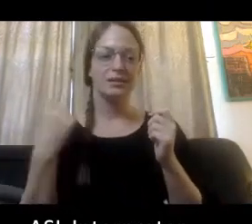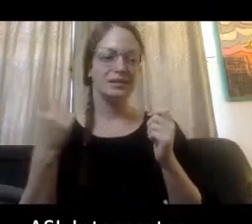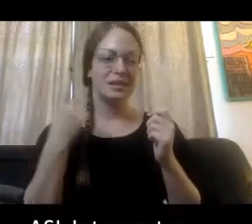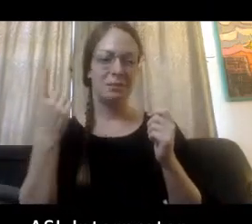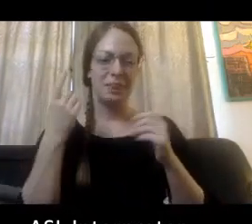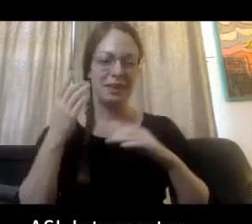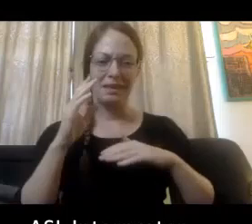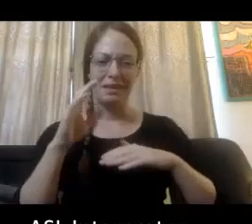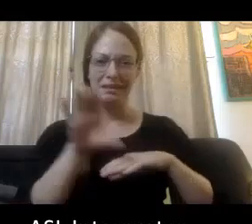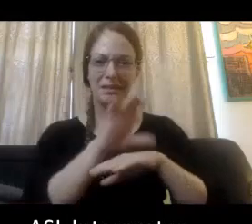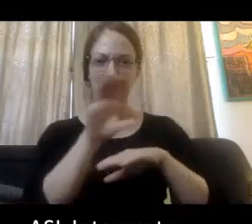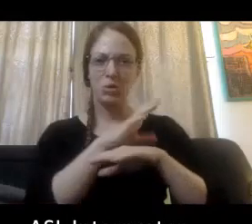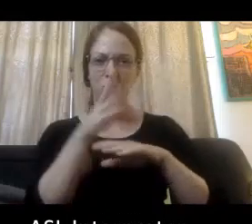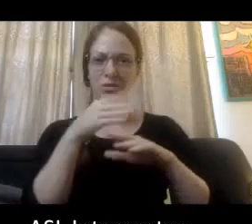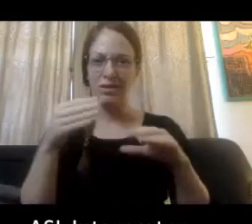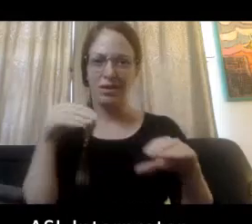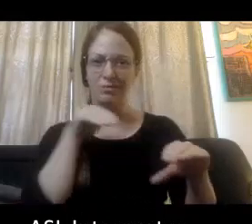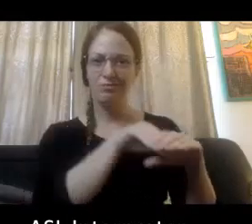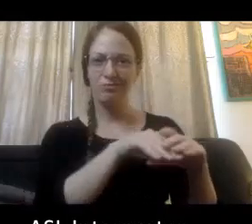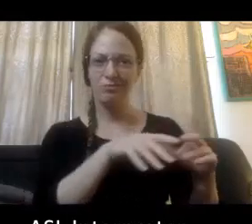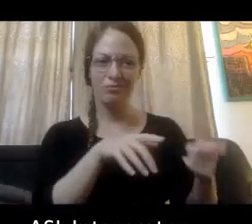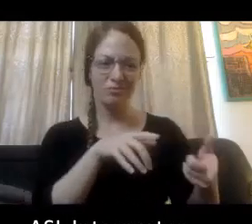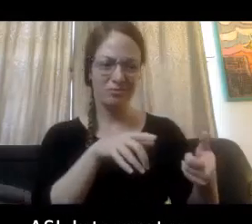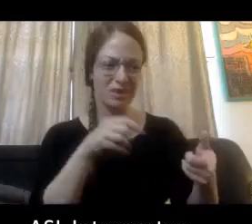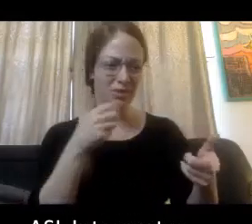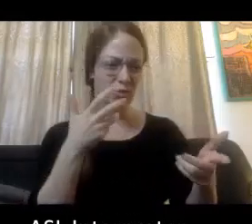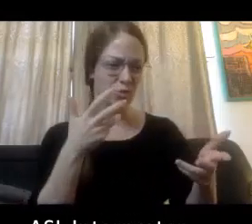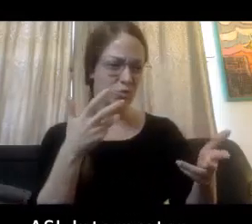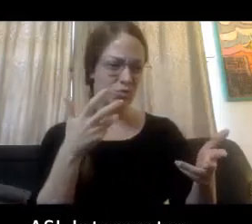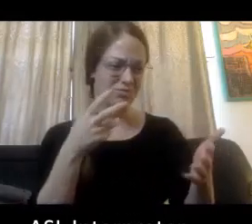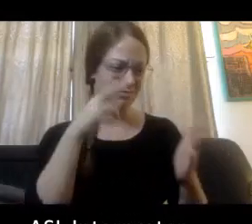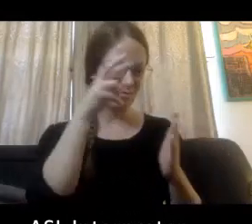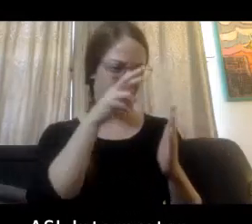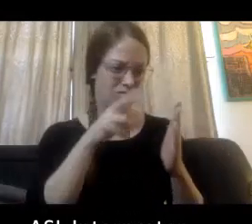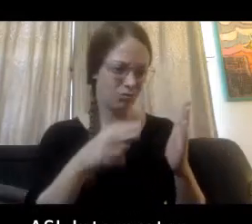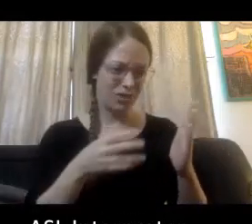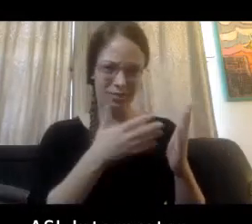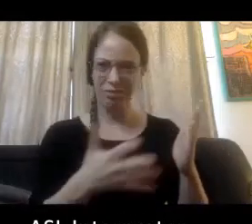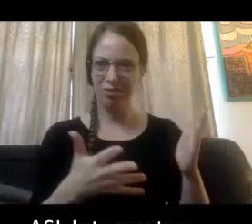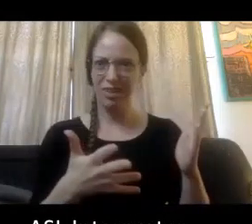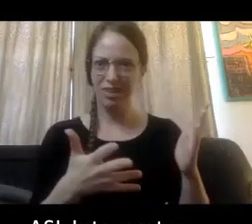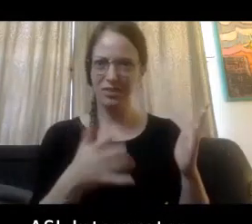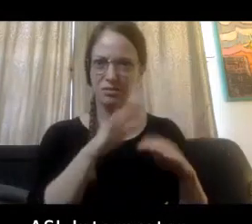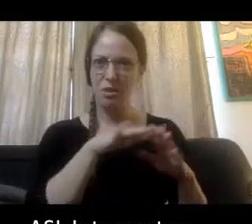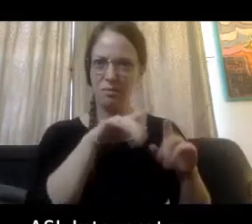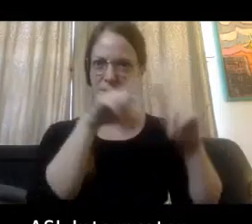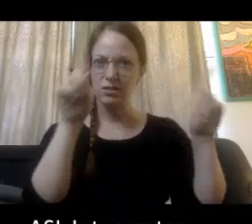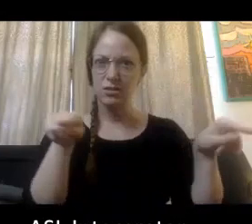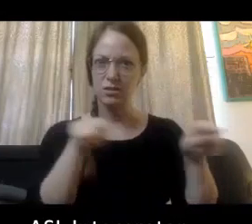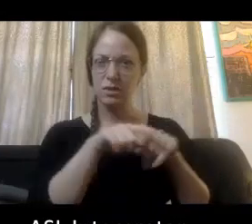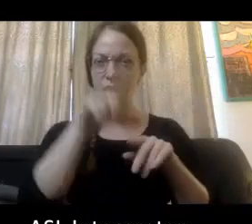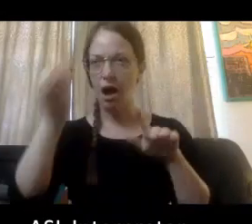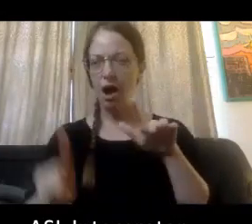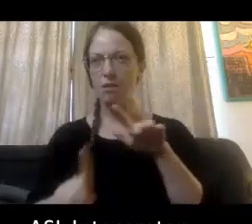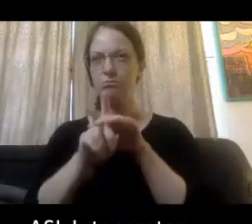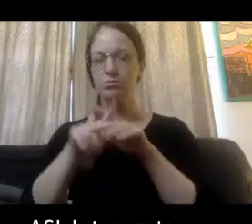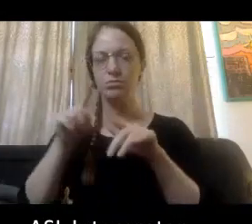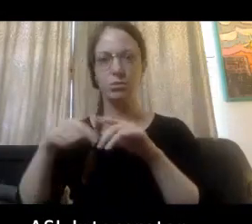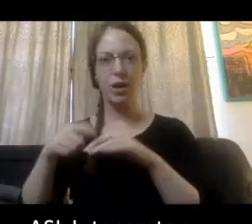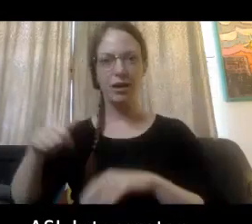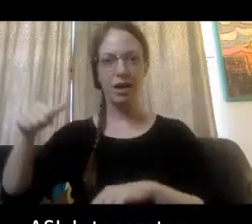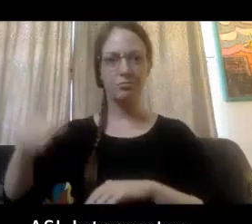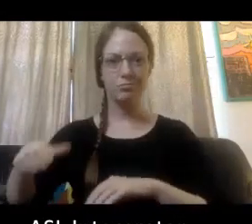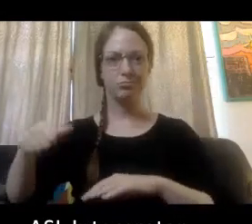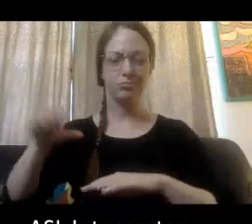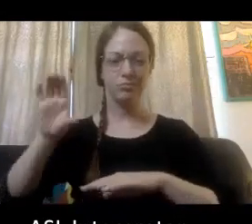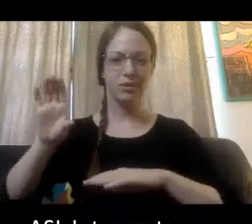computer that would, read stuff, a screen reader, and it kind of comes up when I switch my computer on, even though I've